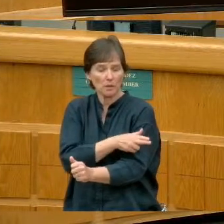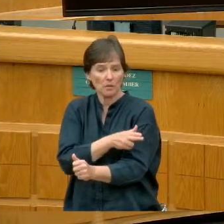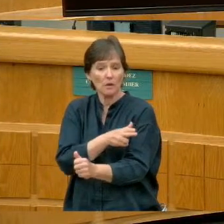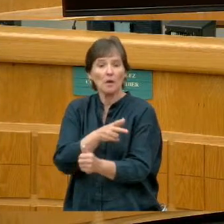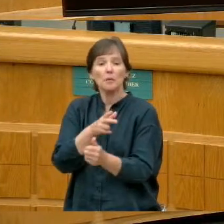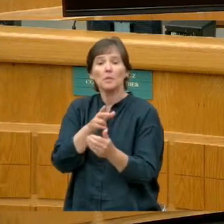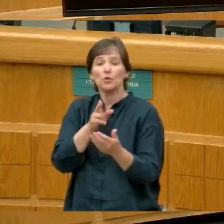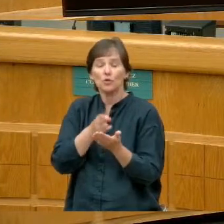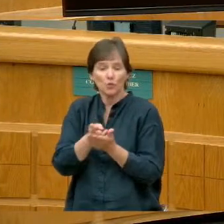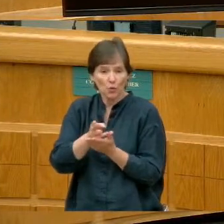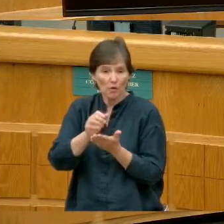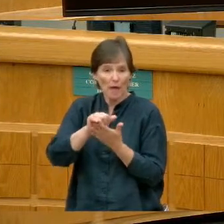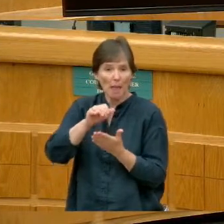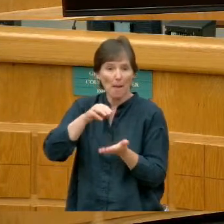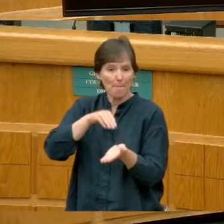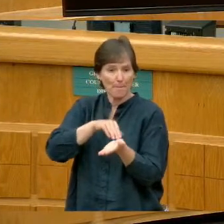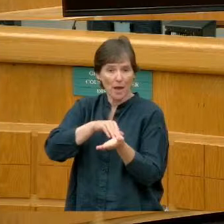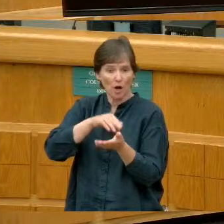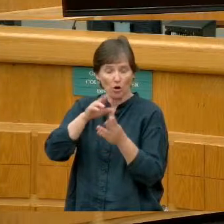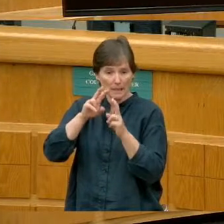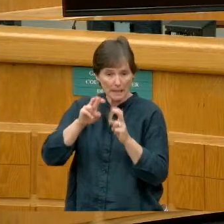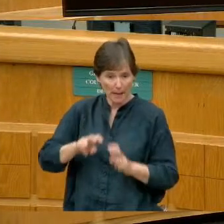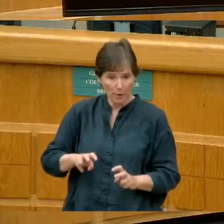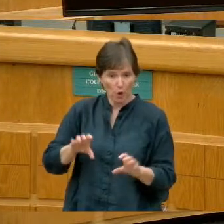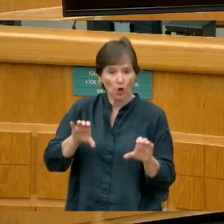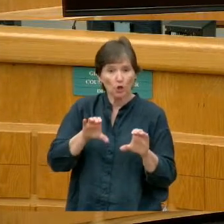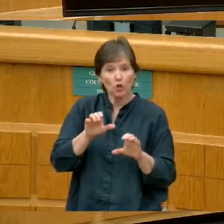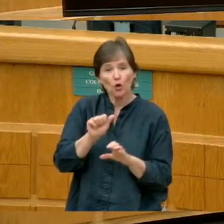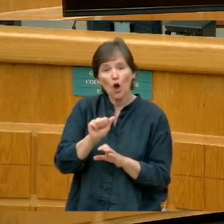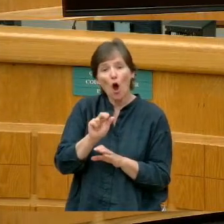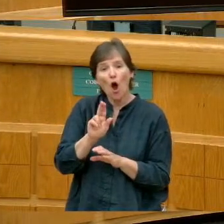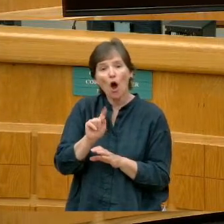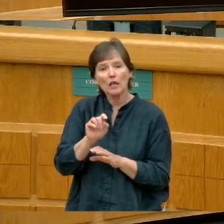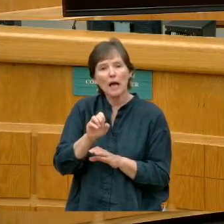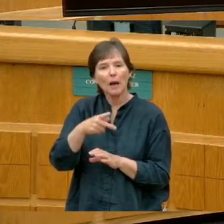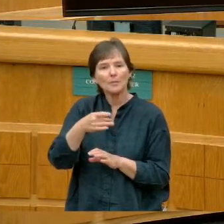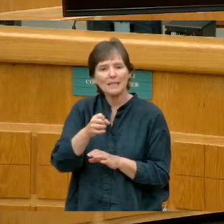autopsies when necessary and when not necessary. That means we work with the